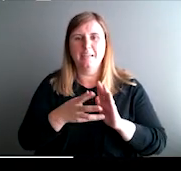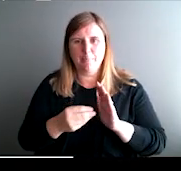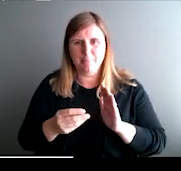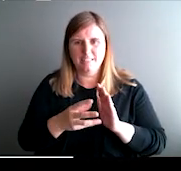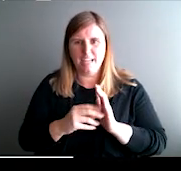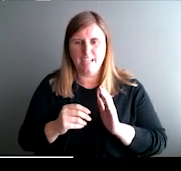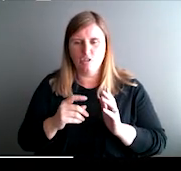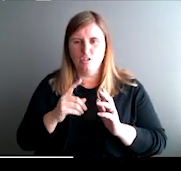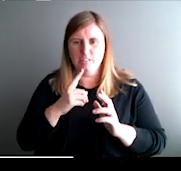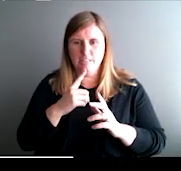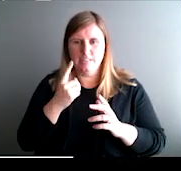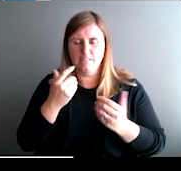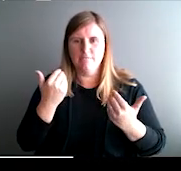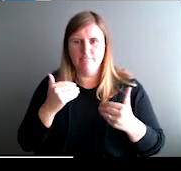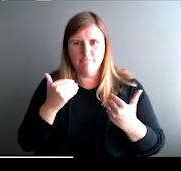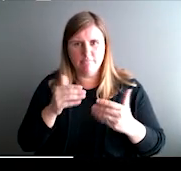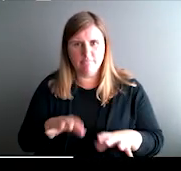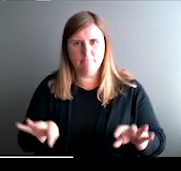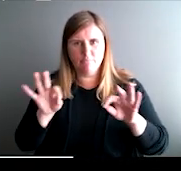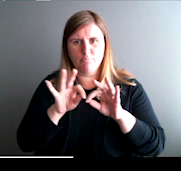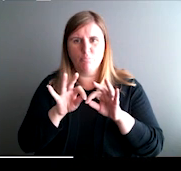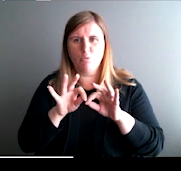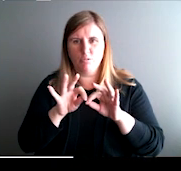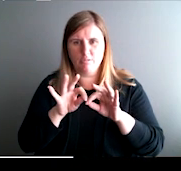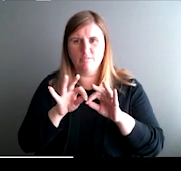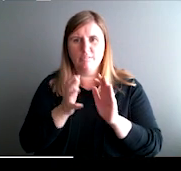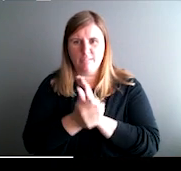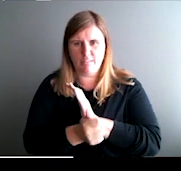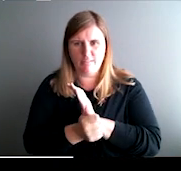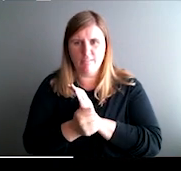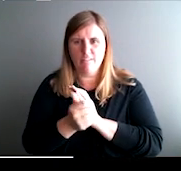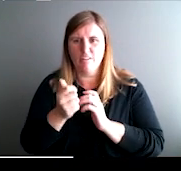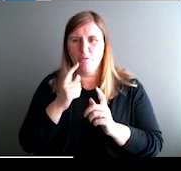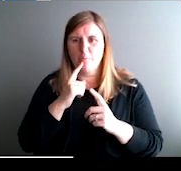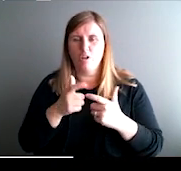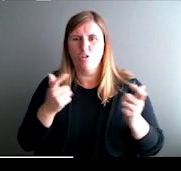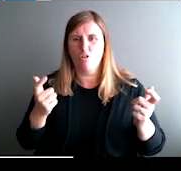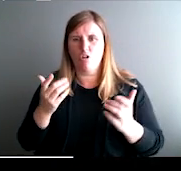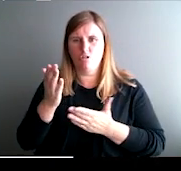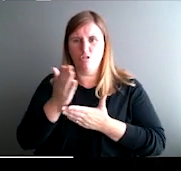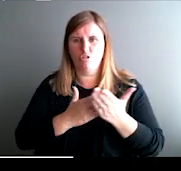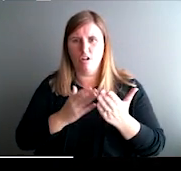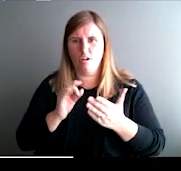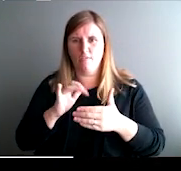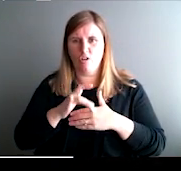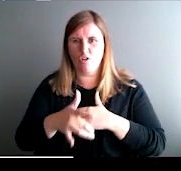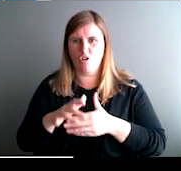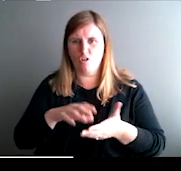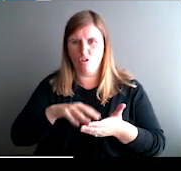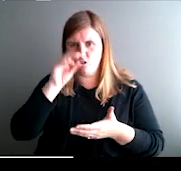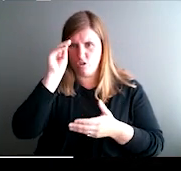an extremely important repertoire, and it will actually be a large chunk of the early learner teaching